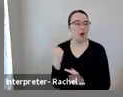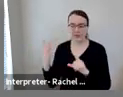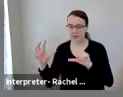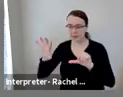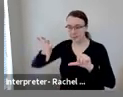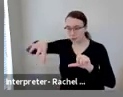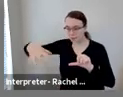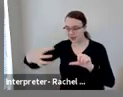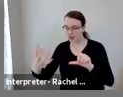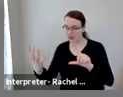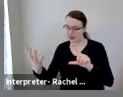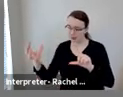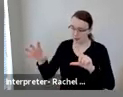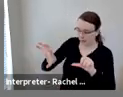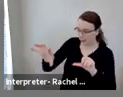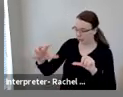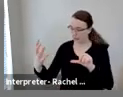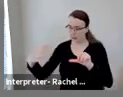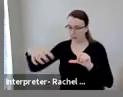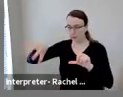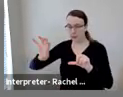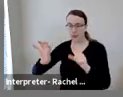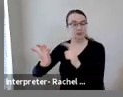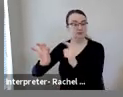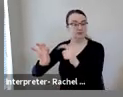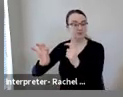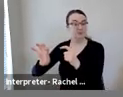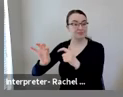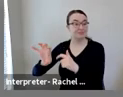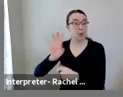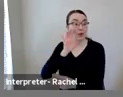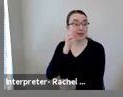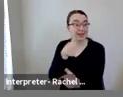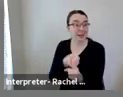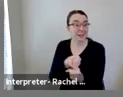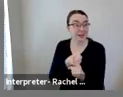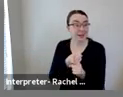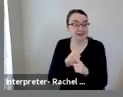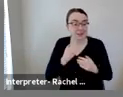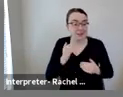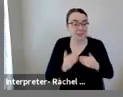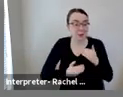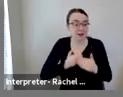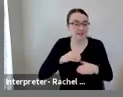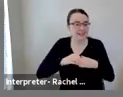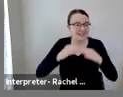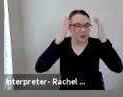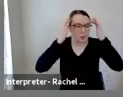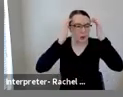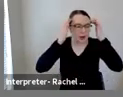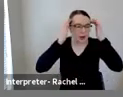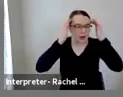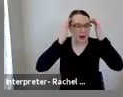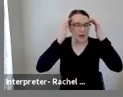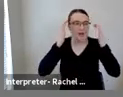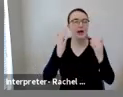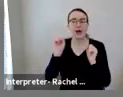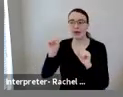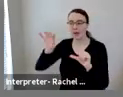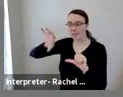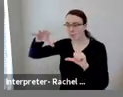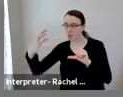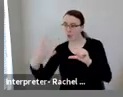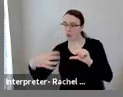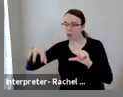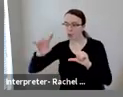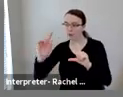the model. And that actually has an effect on the processing in your brain, where you can move and spin